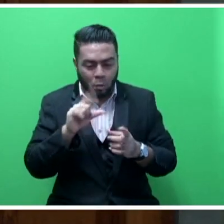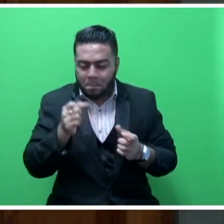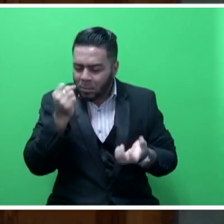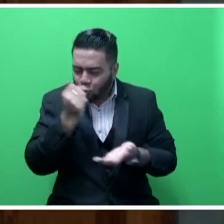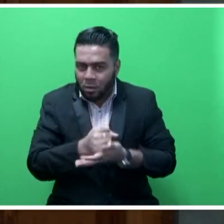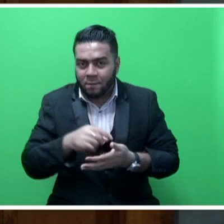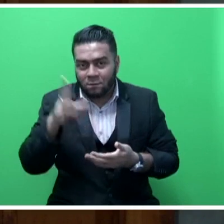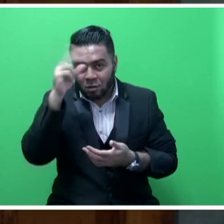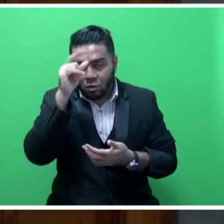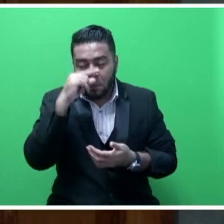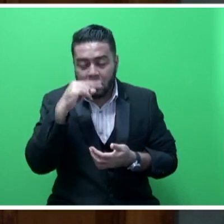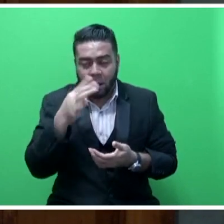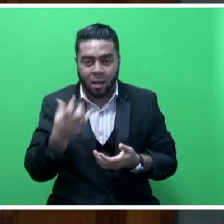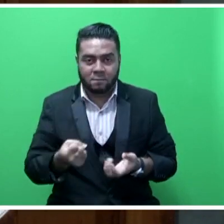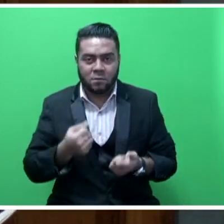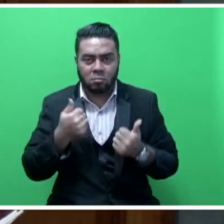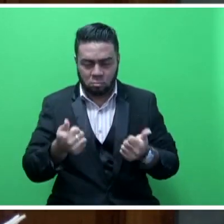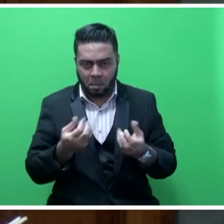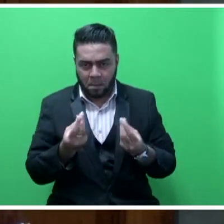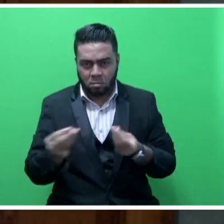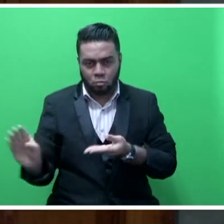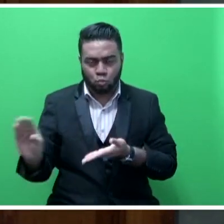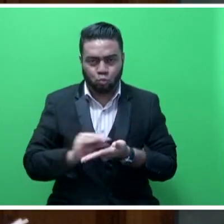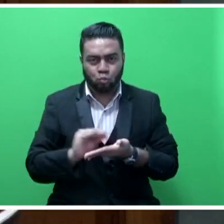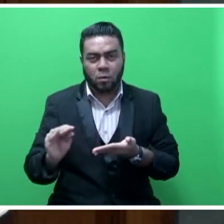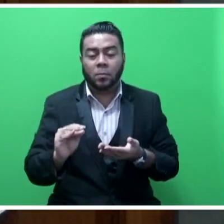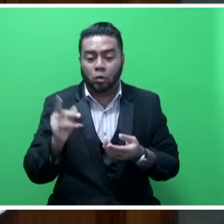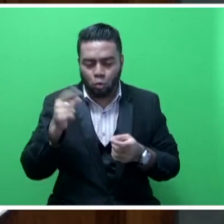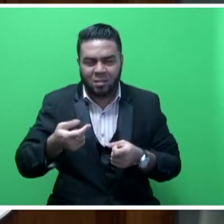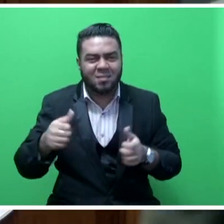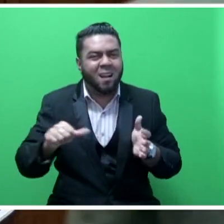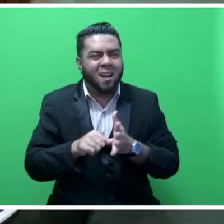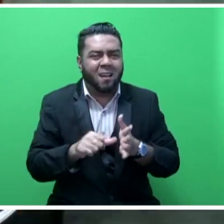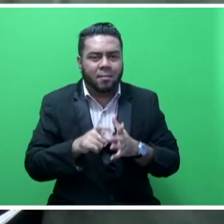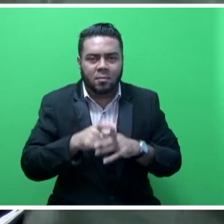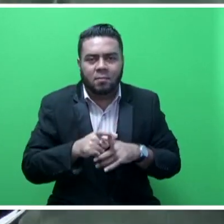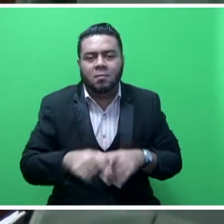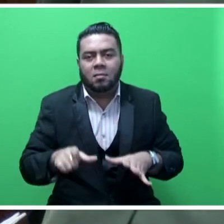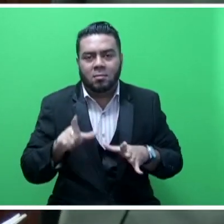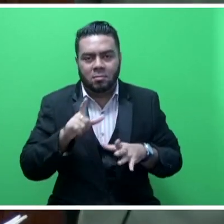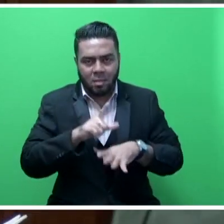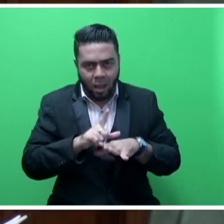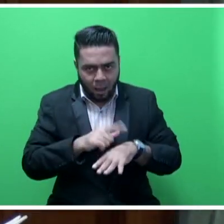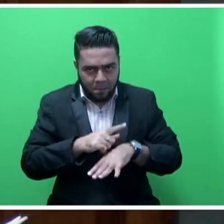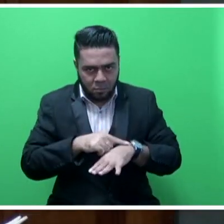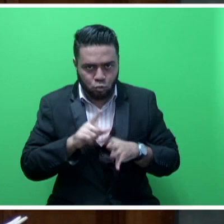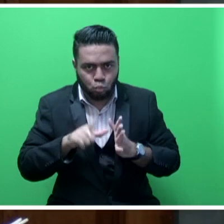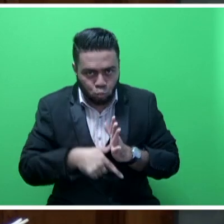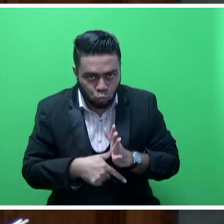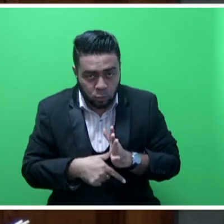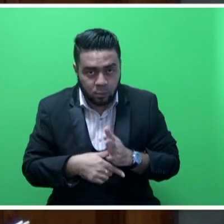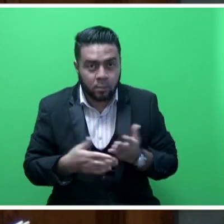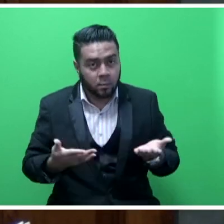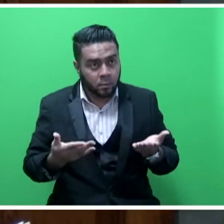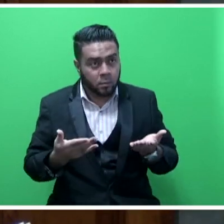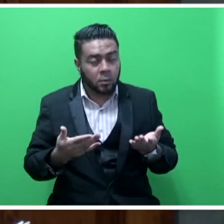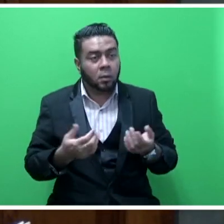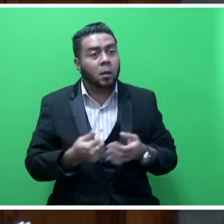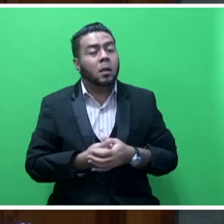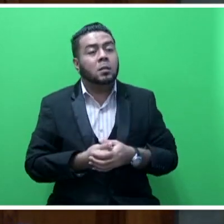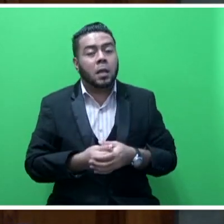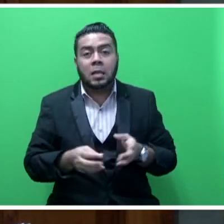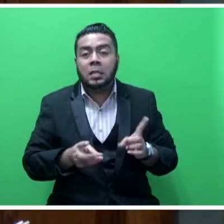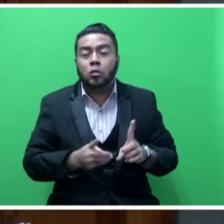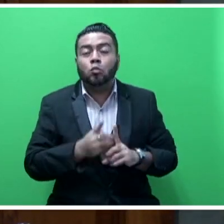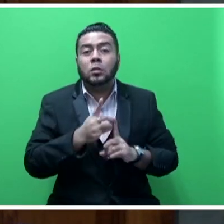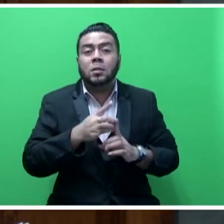for during these unprecedented times. The Ministry of Fisheries early this year was provided with an increased budget on